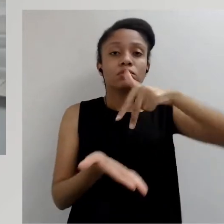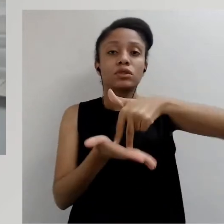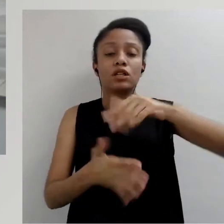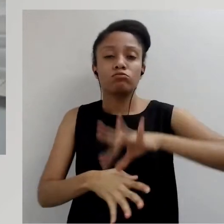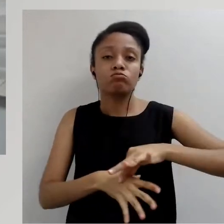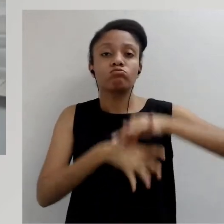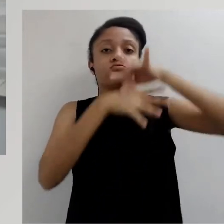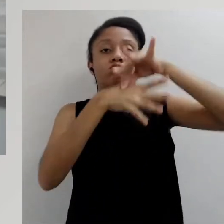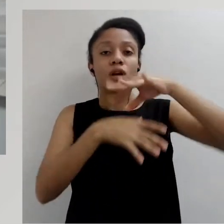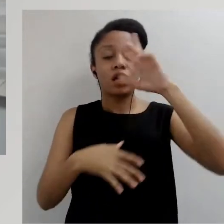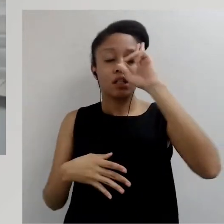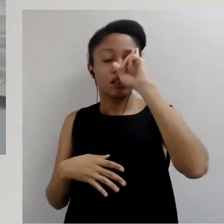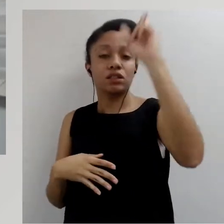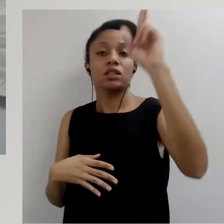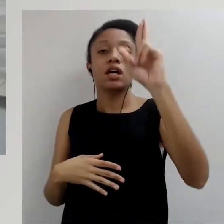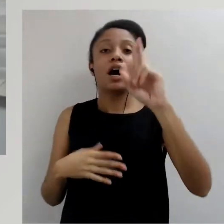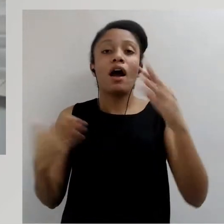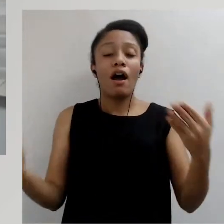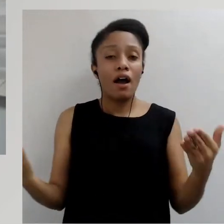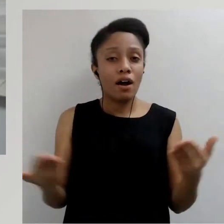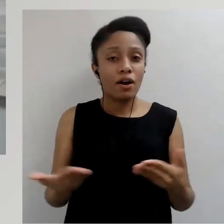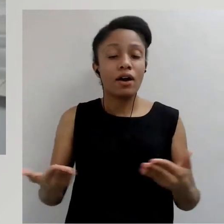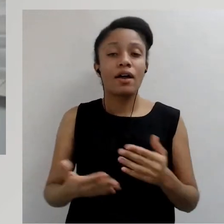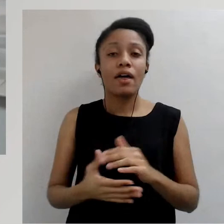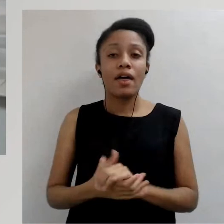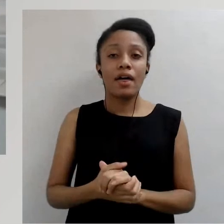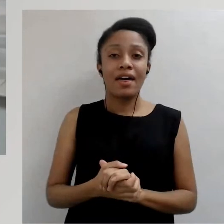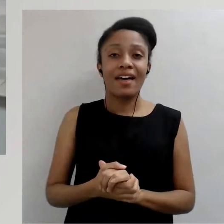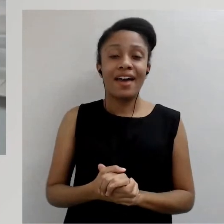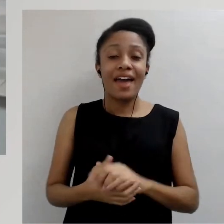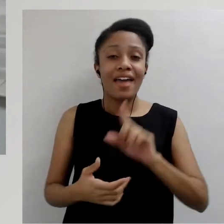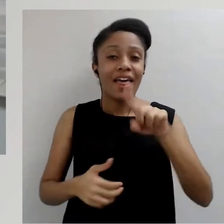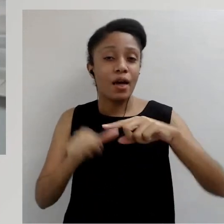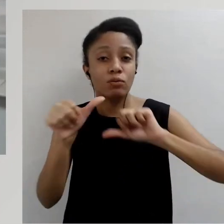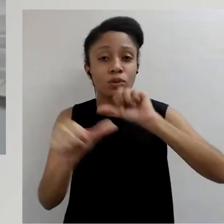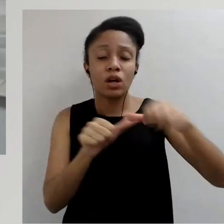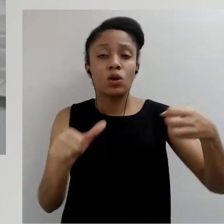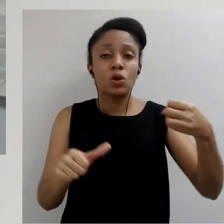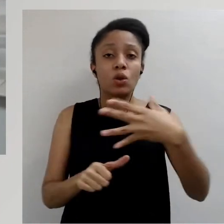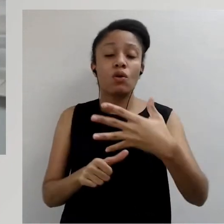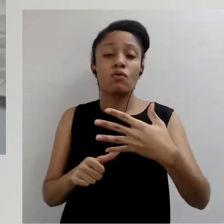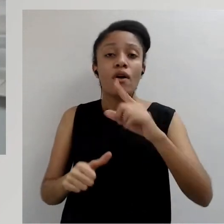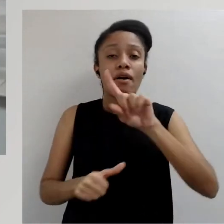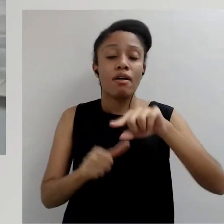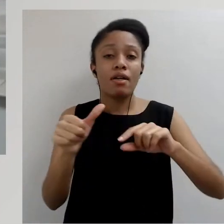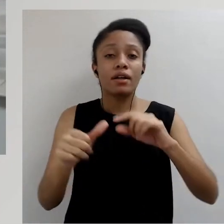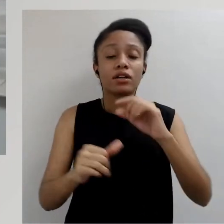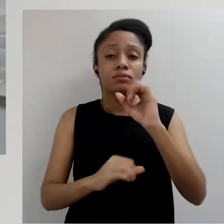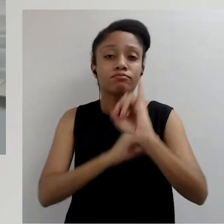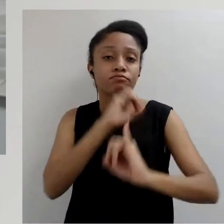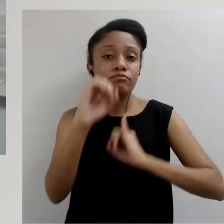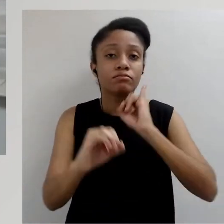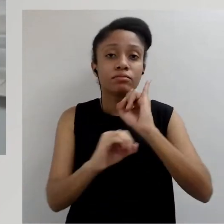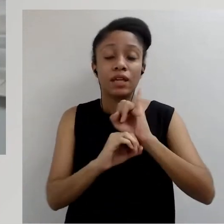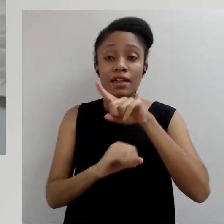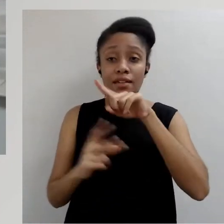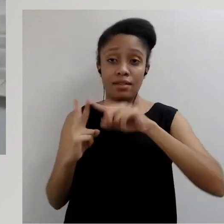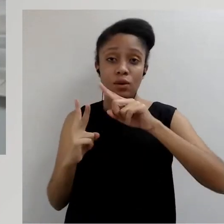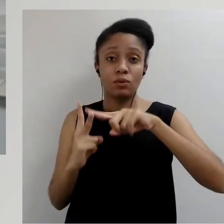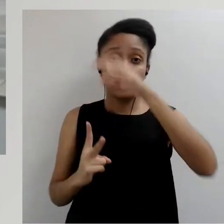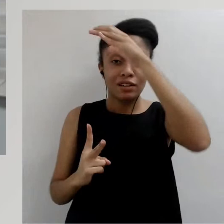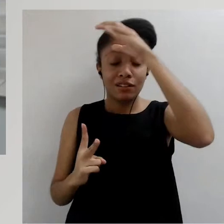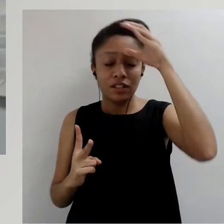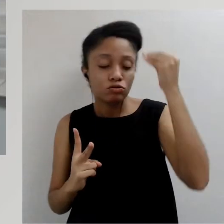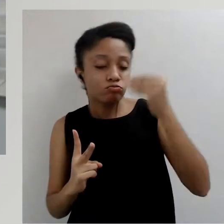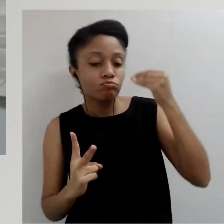leadership and this in our state is to bring innovation in digital transformation in the